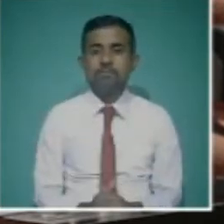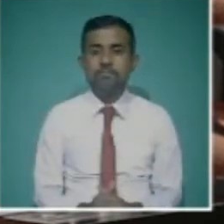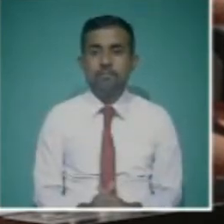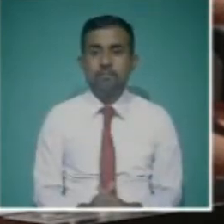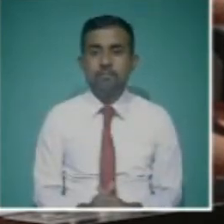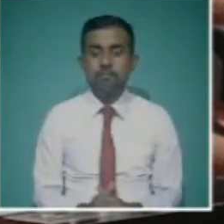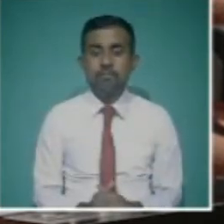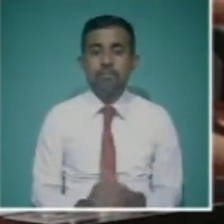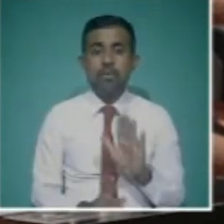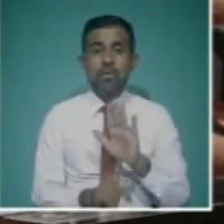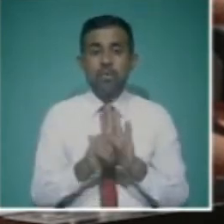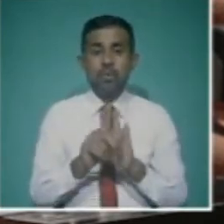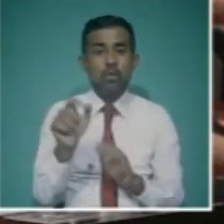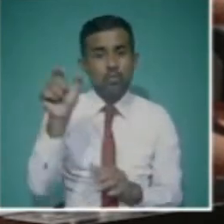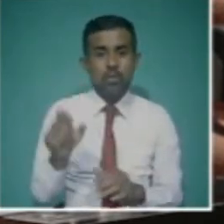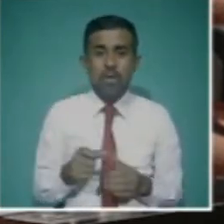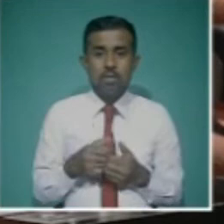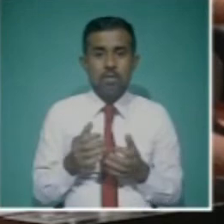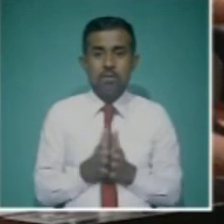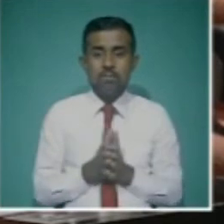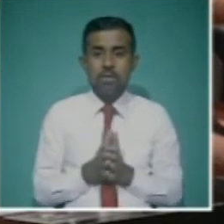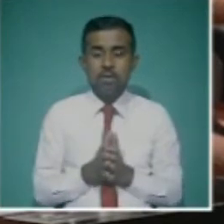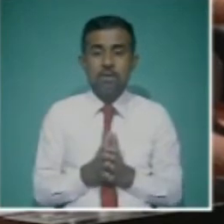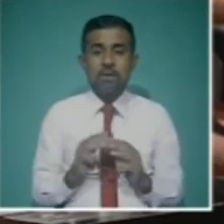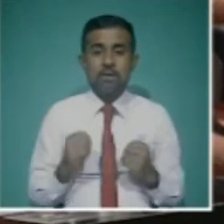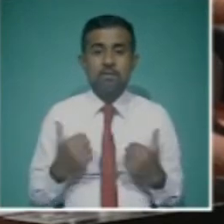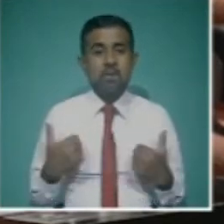life say today?